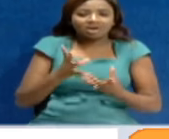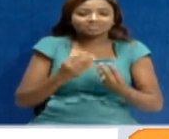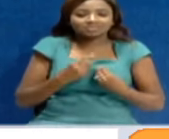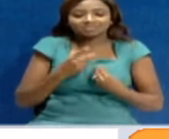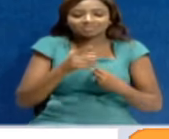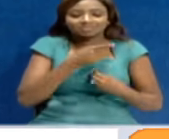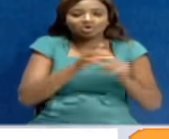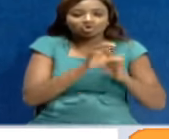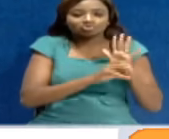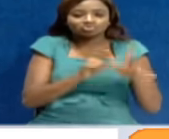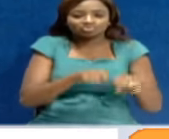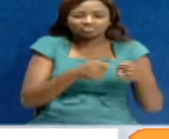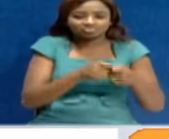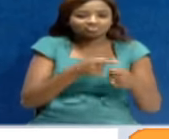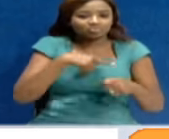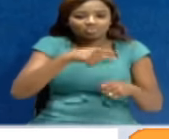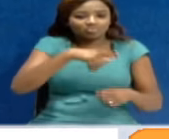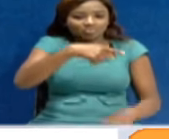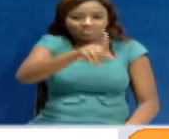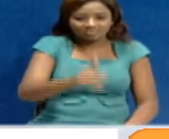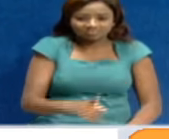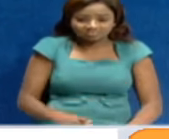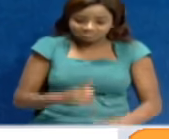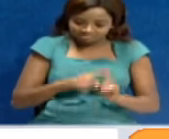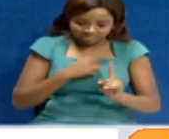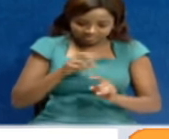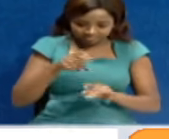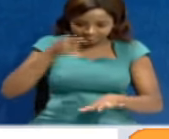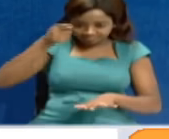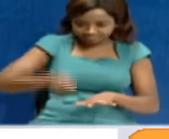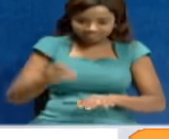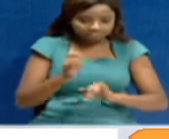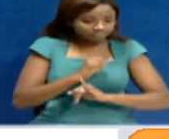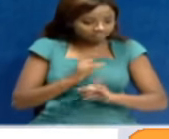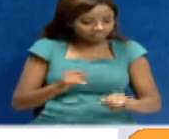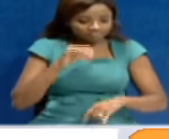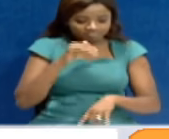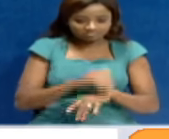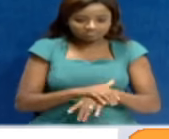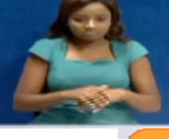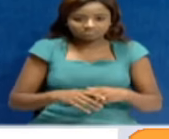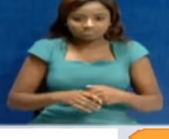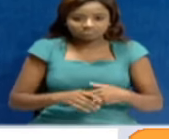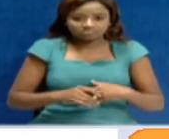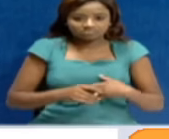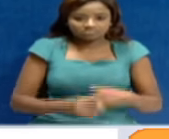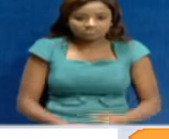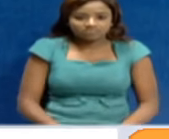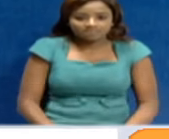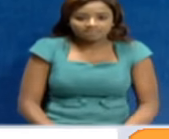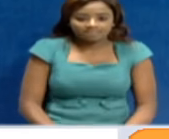thing continues happening. But the ruling to me is very sound and is a landmark decision